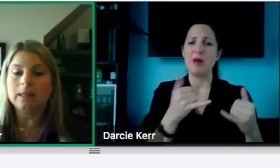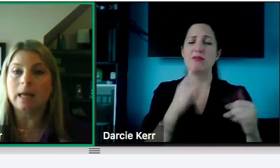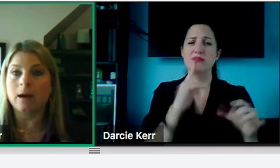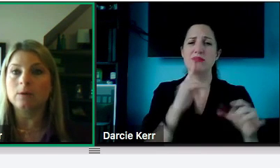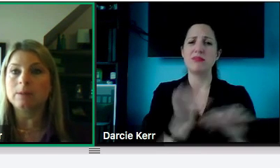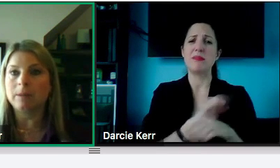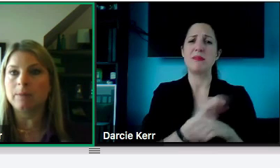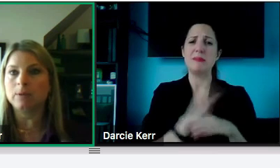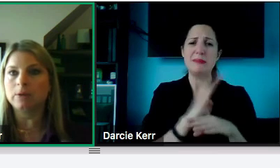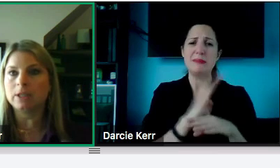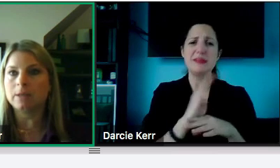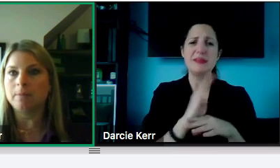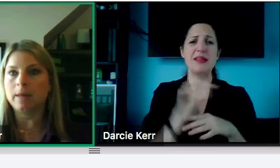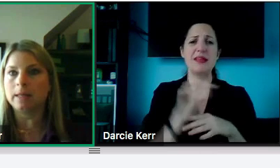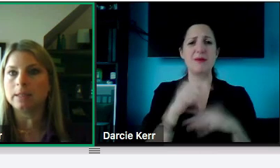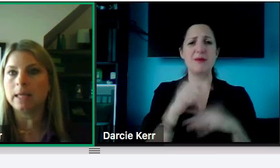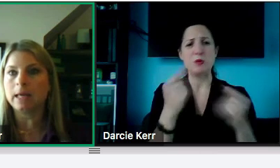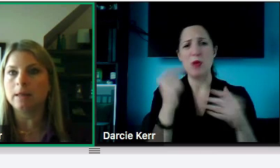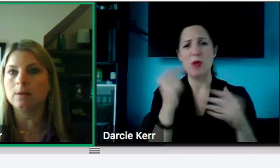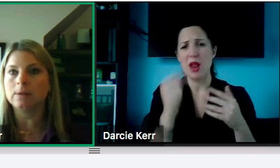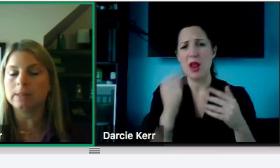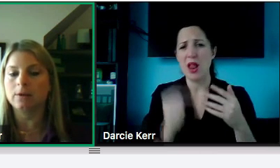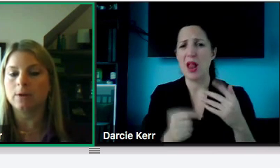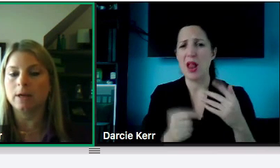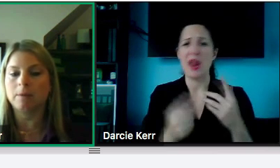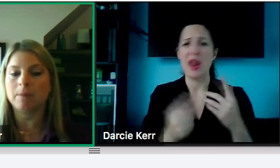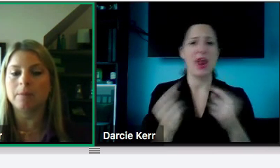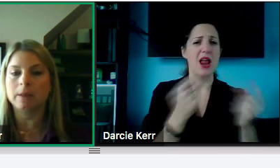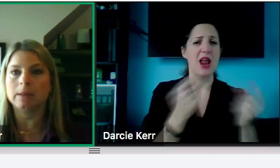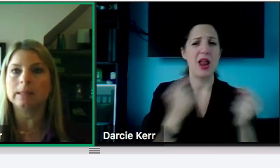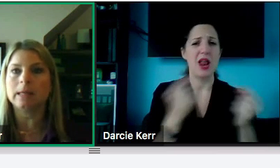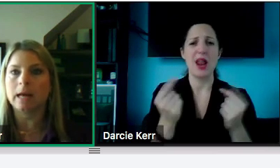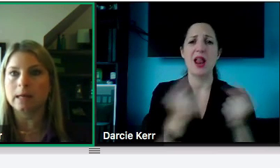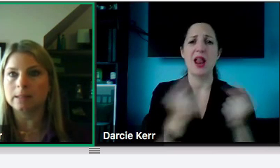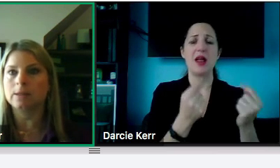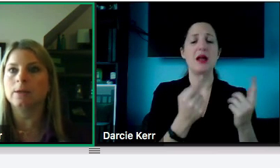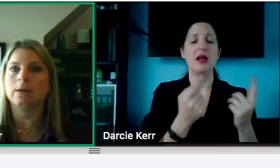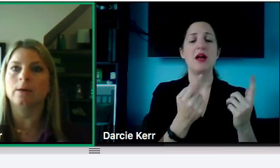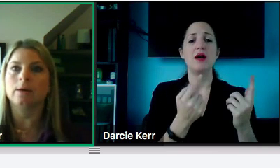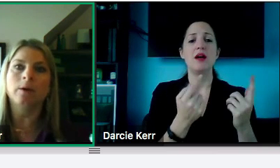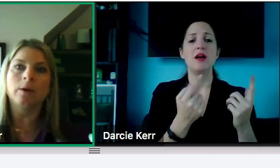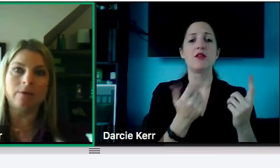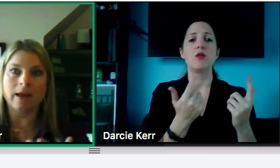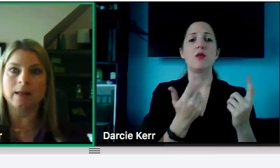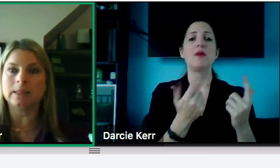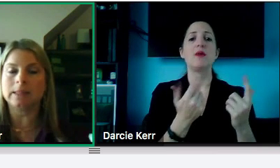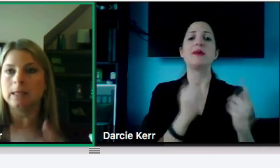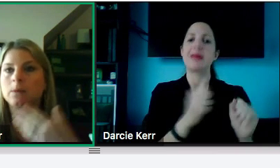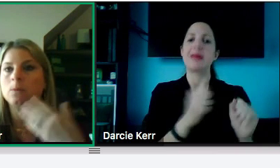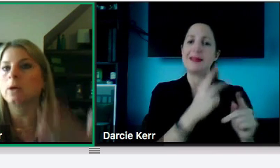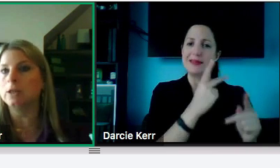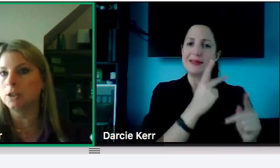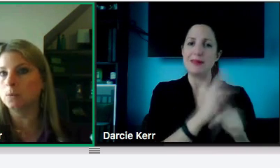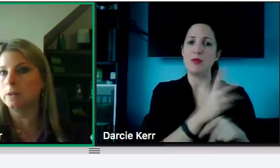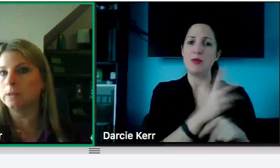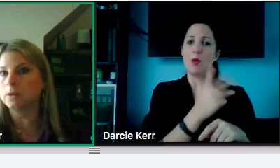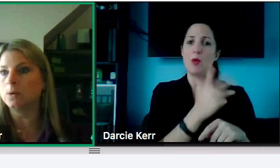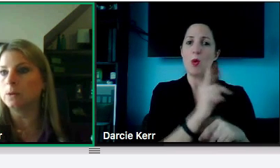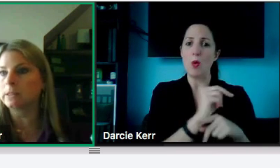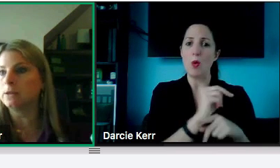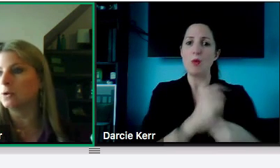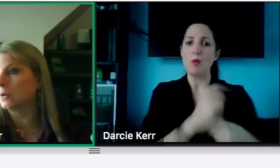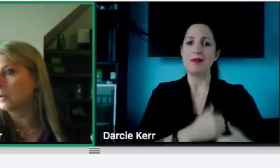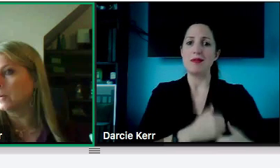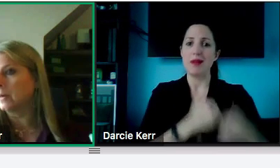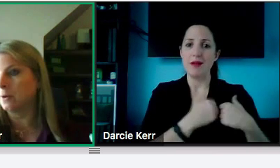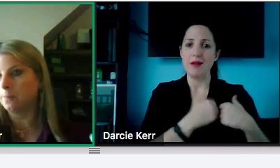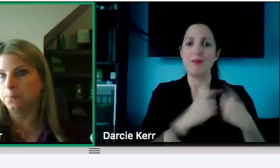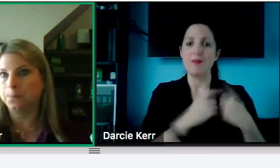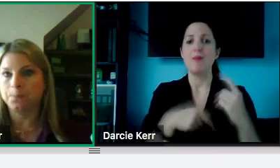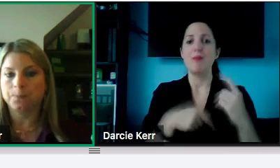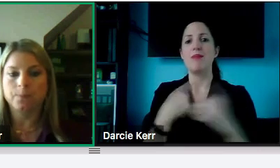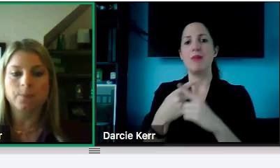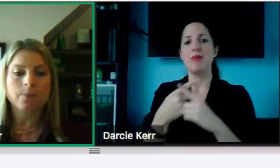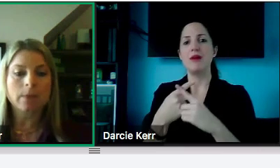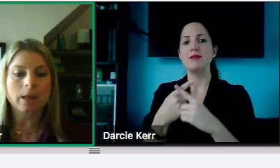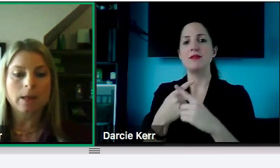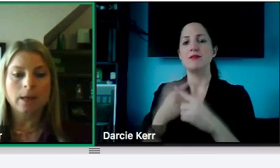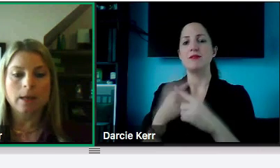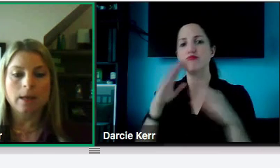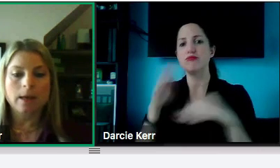and this allows people to maintain those other commitments as they're advancing, working towards new goals in their career.